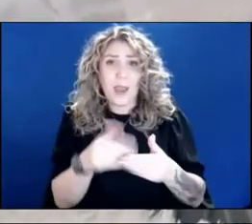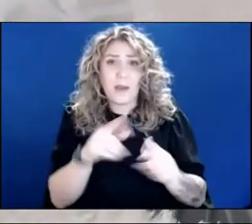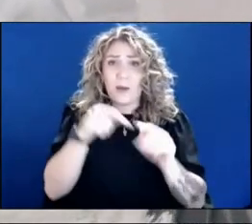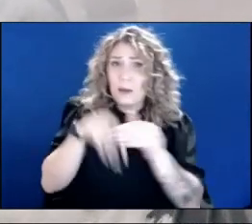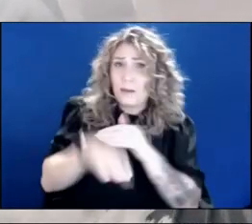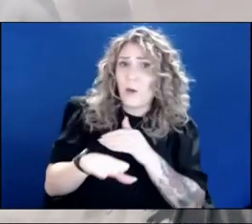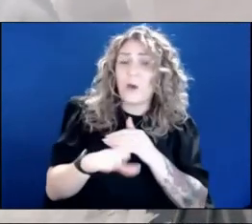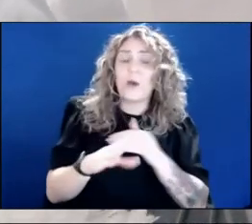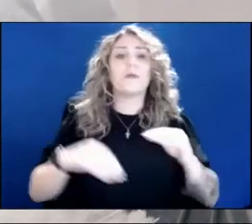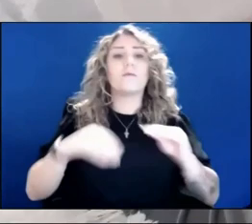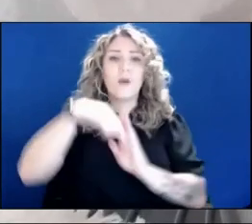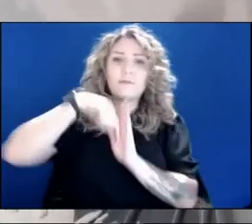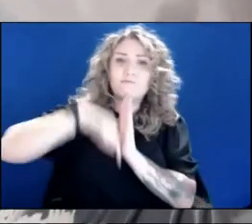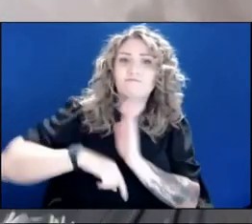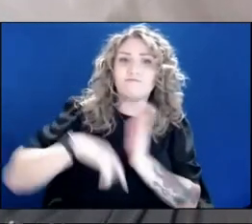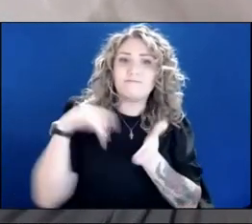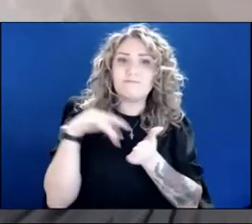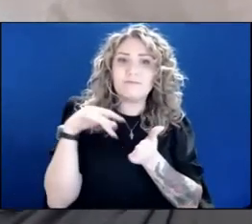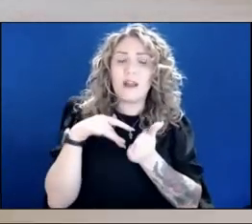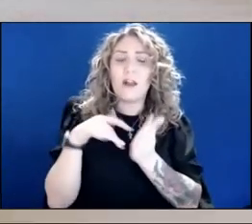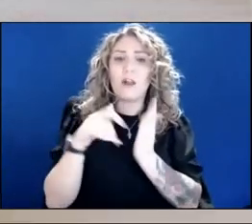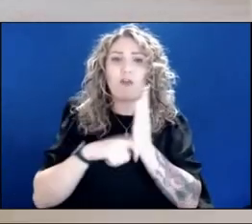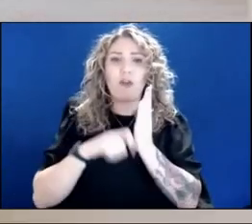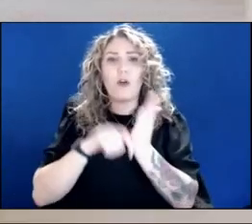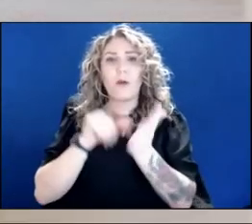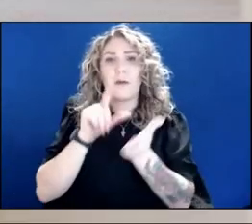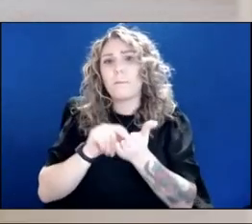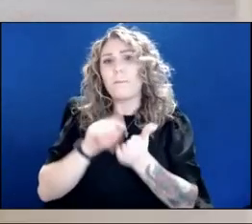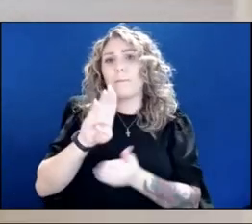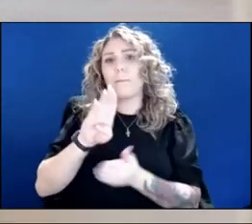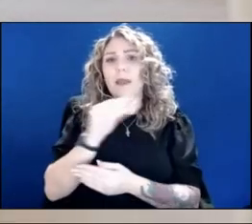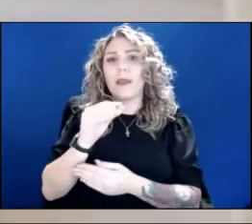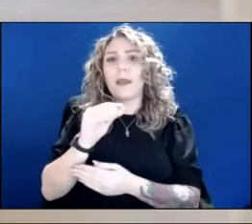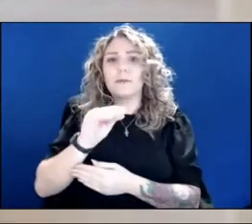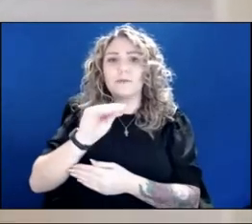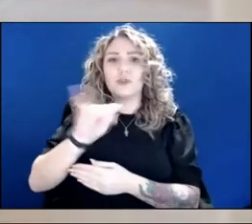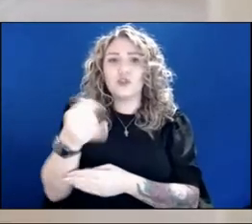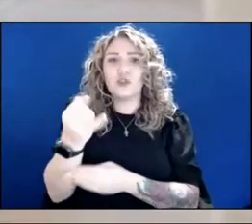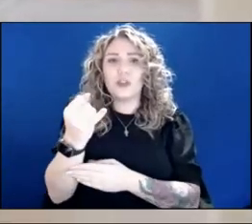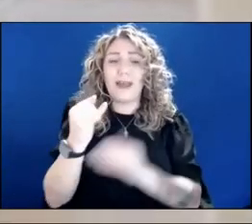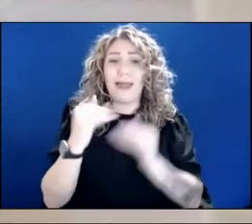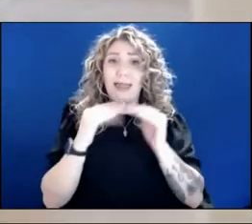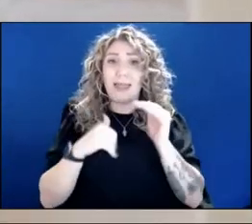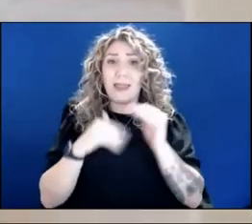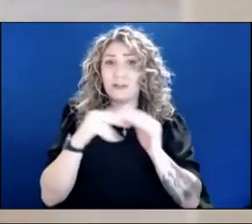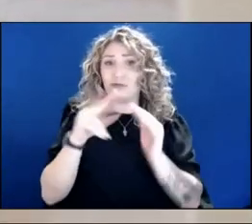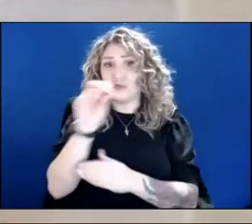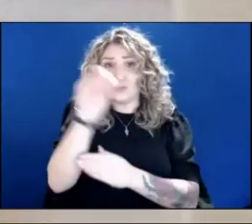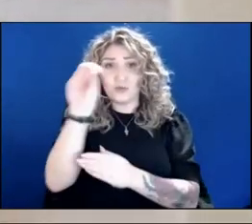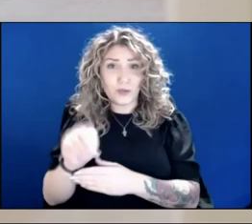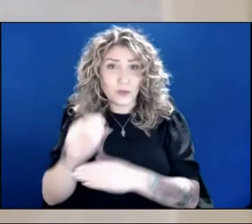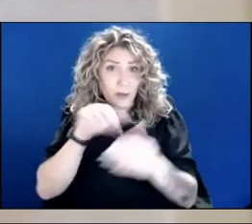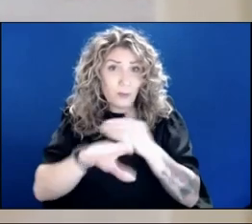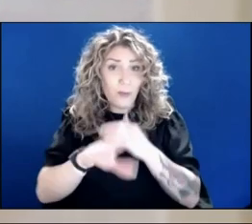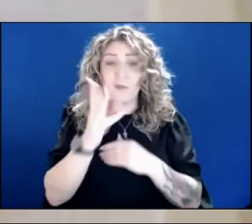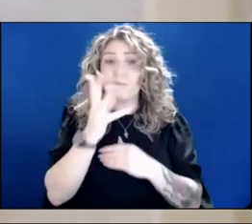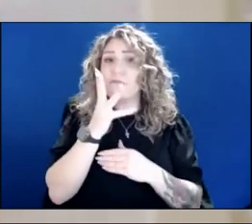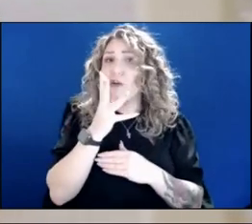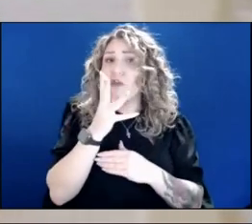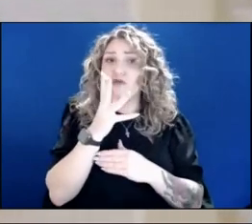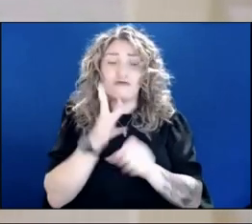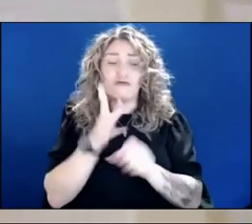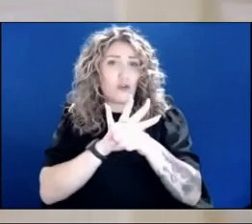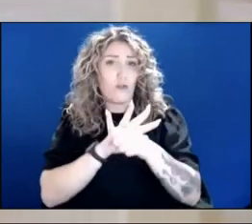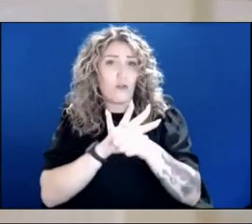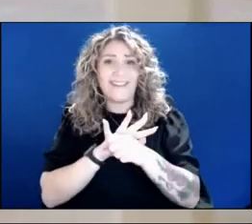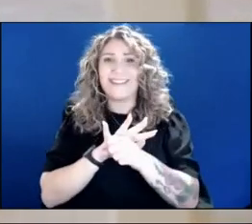of prove this. The article published in BMJ finds less than 2% of babies born to mothers with COVID tested positive around the